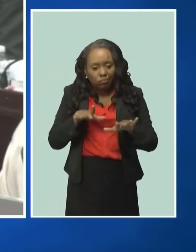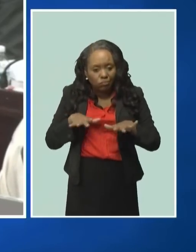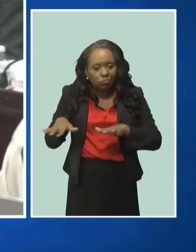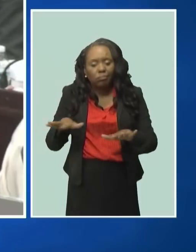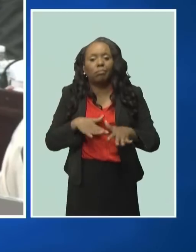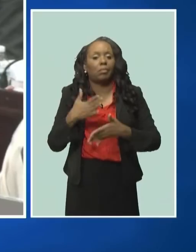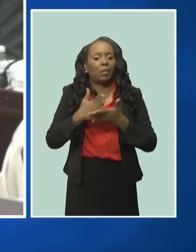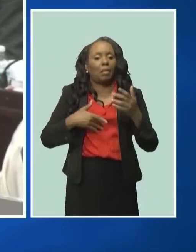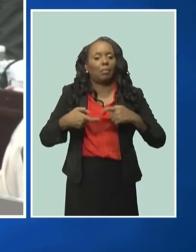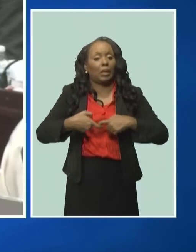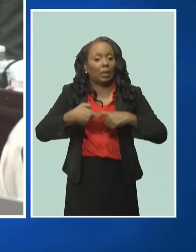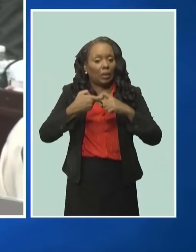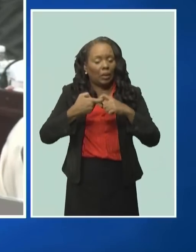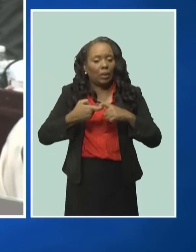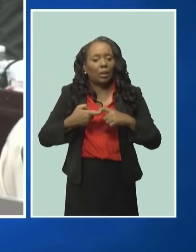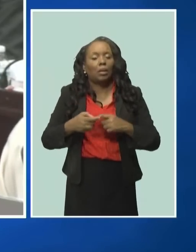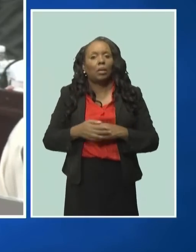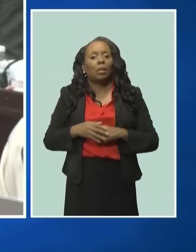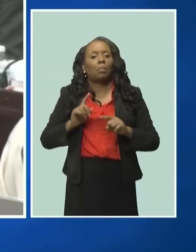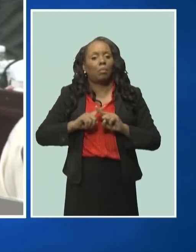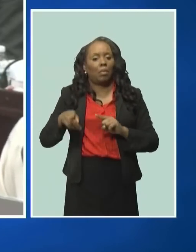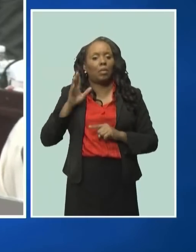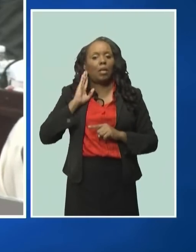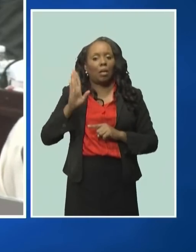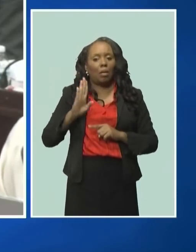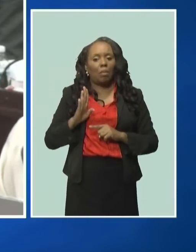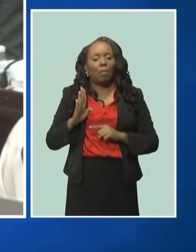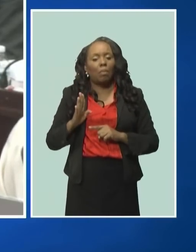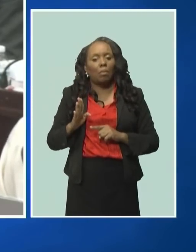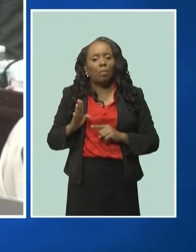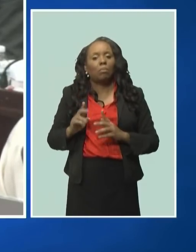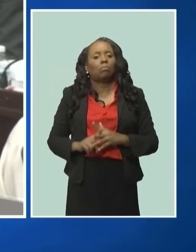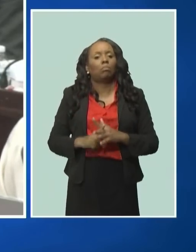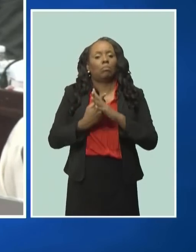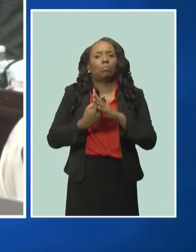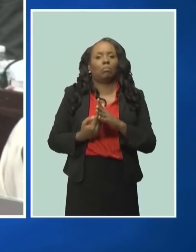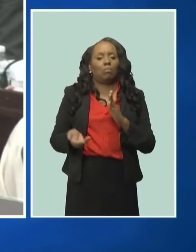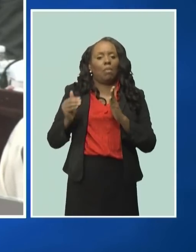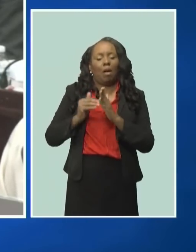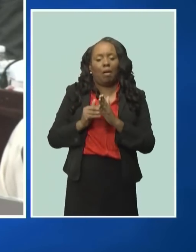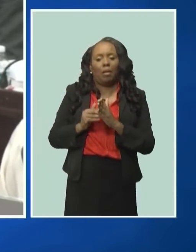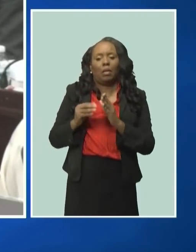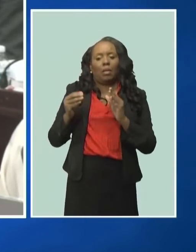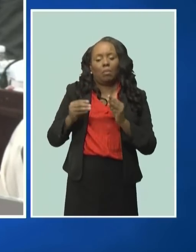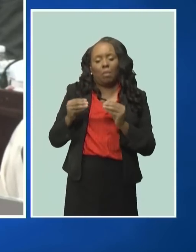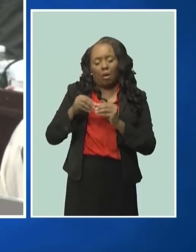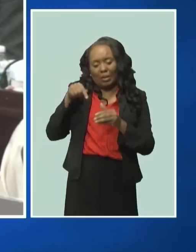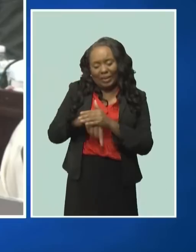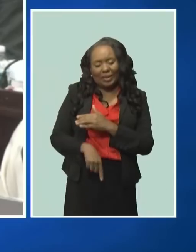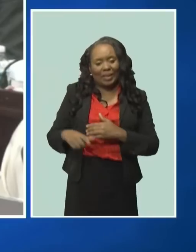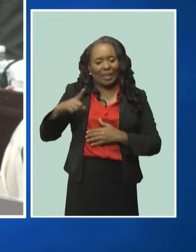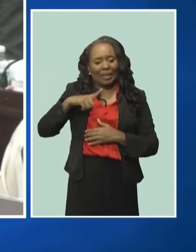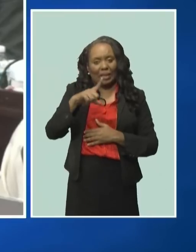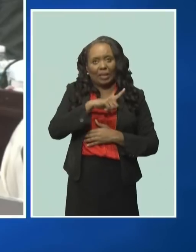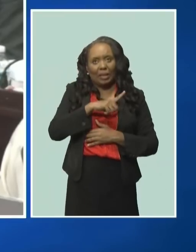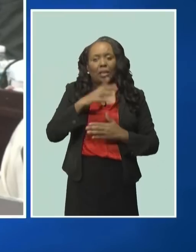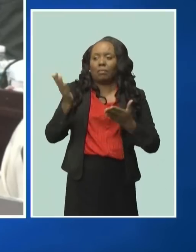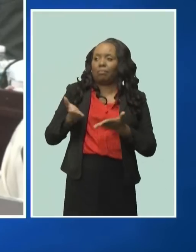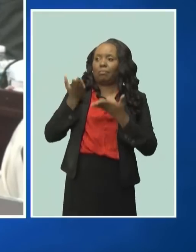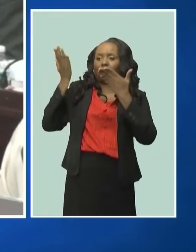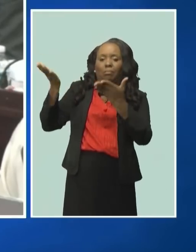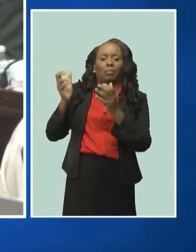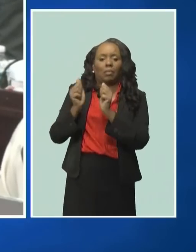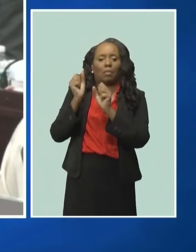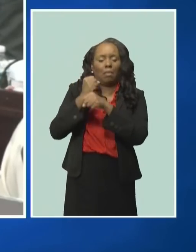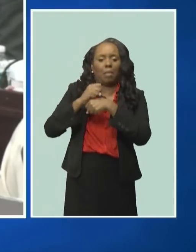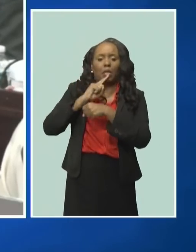that. But we will get back to that legislation so that we can bring it back here and make it a suitable fit for